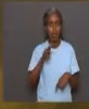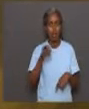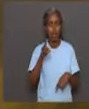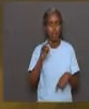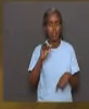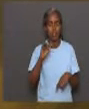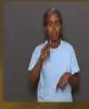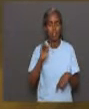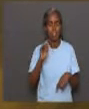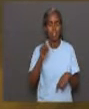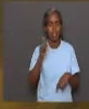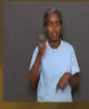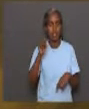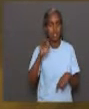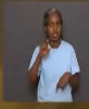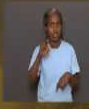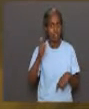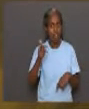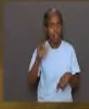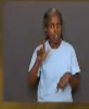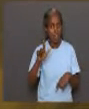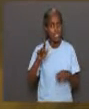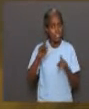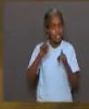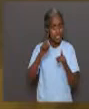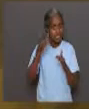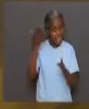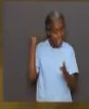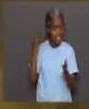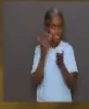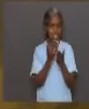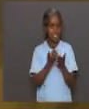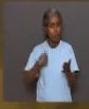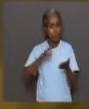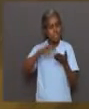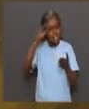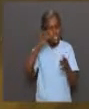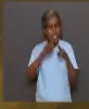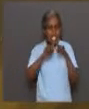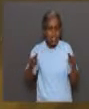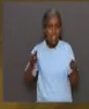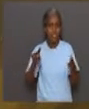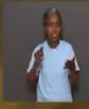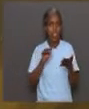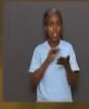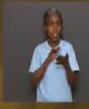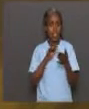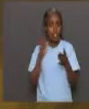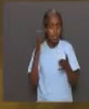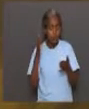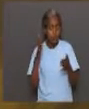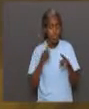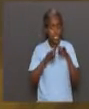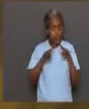quadrilaterals. In the last lesson, we studied different types of special